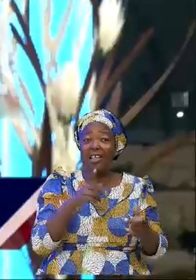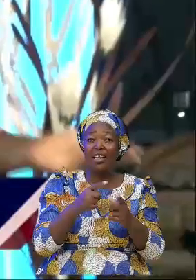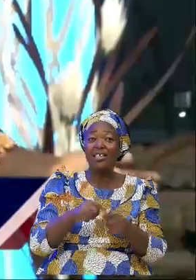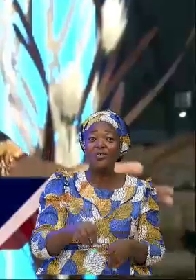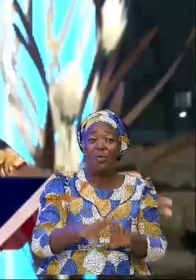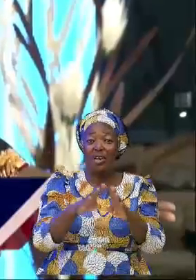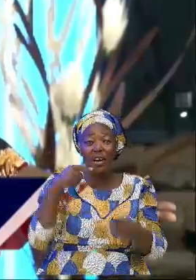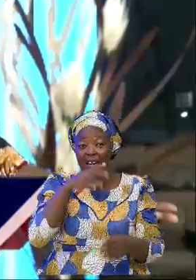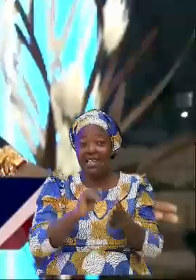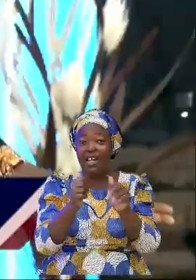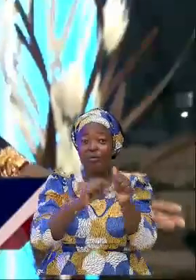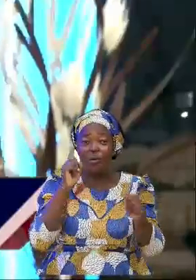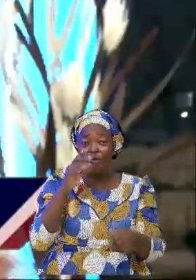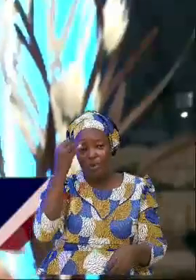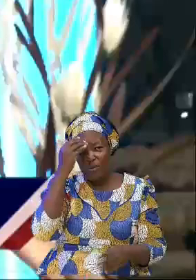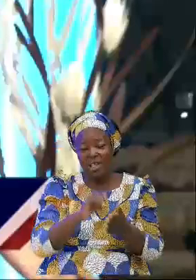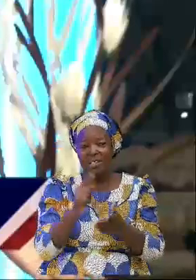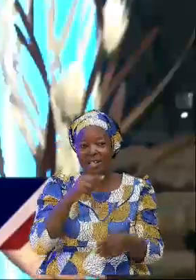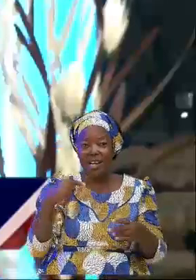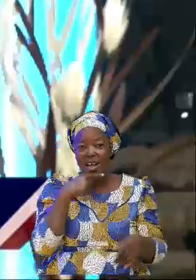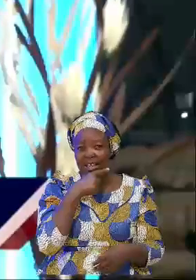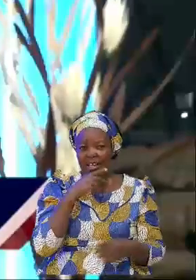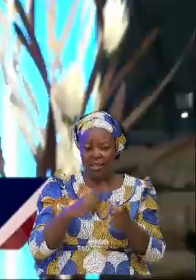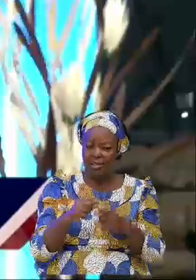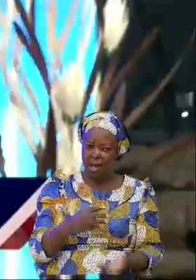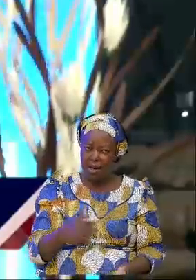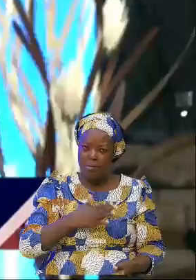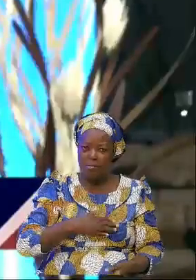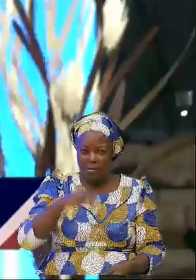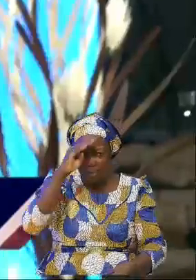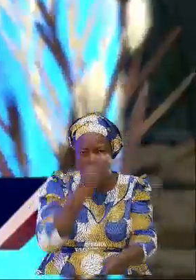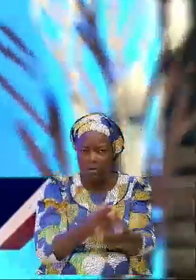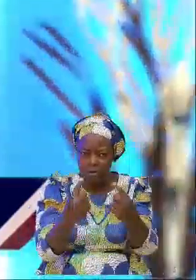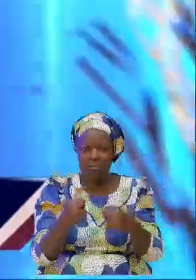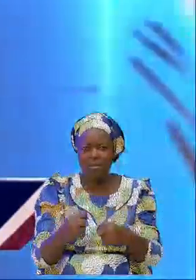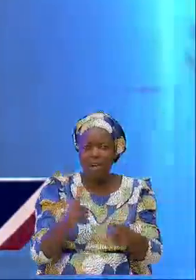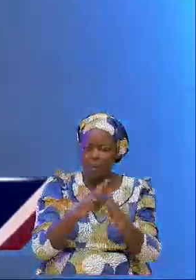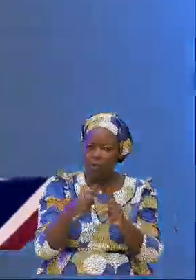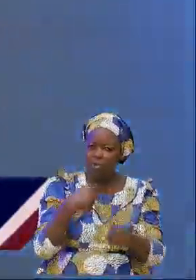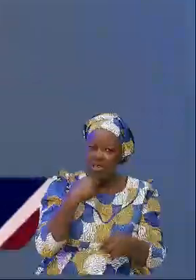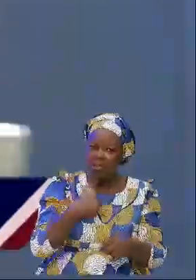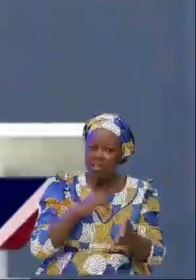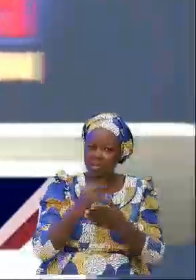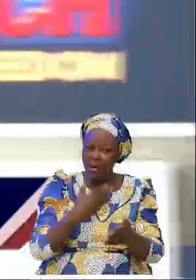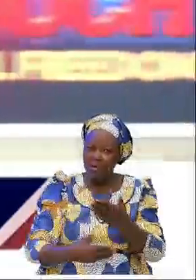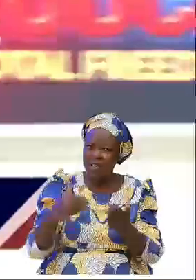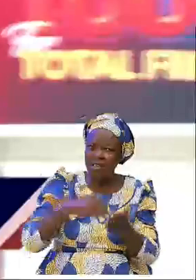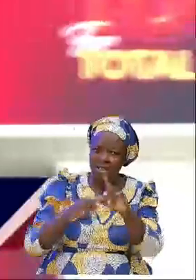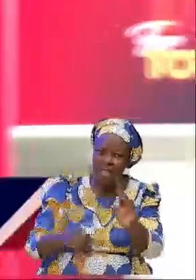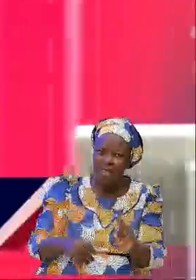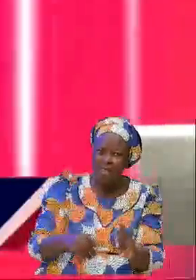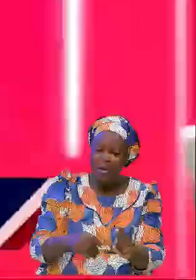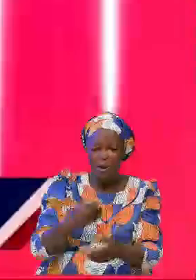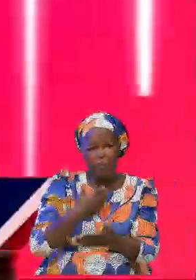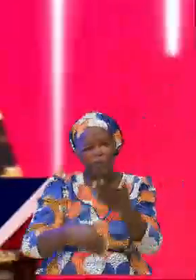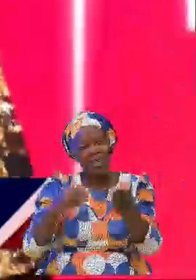a visible lie that everybody will know this is a lie. And then you say, my boy, come here. I thought I heard you